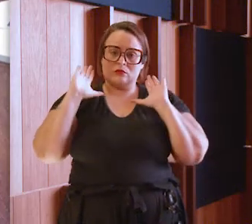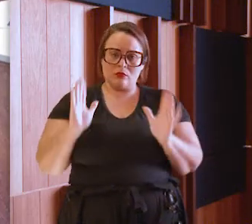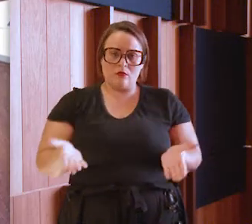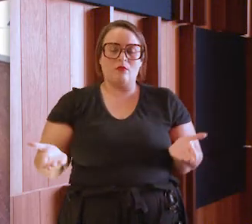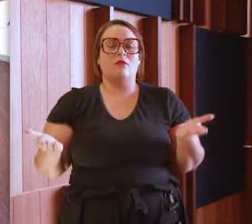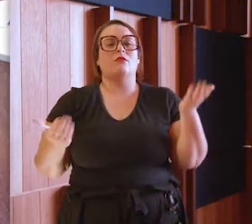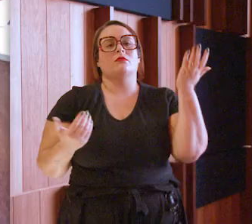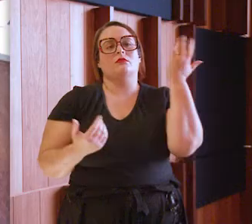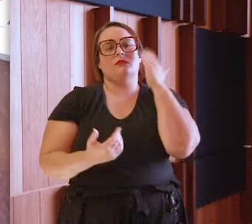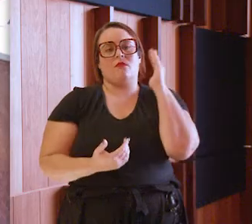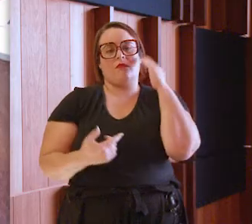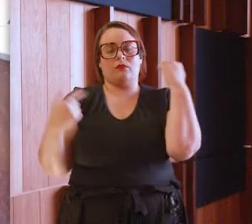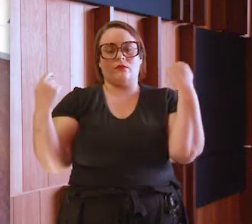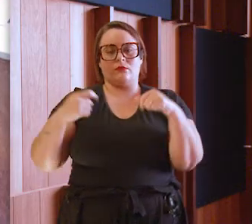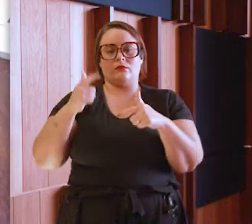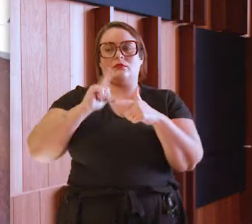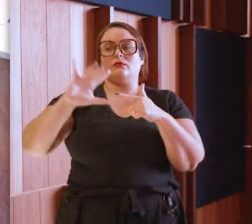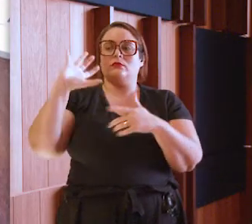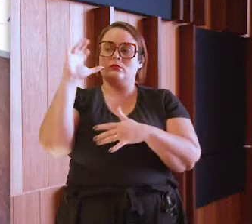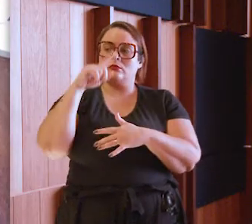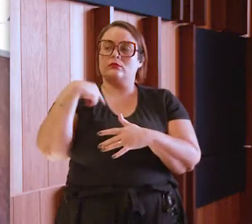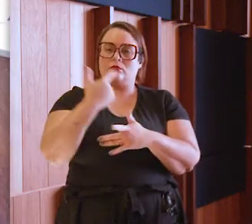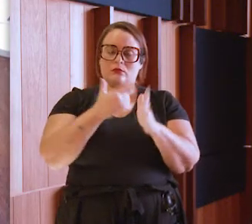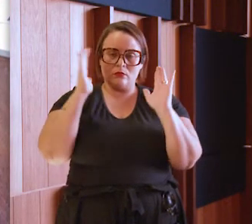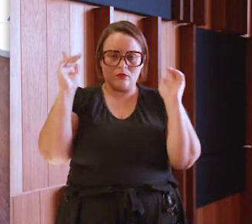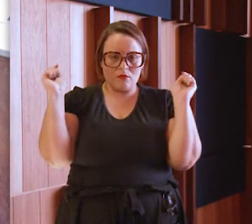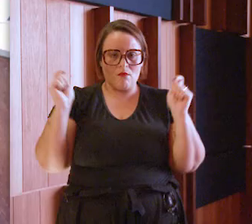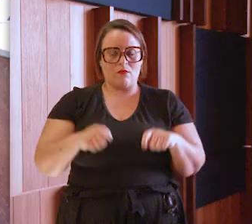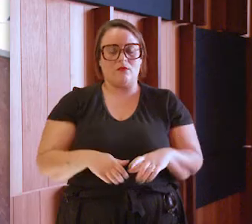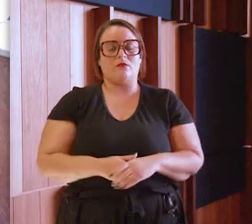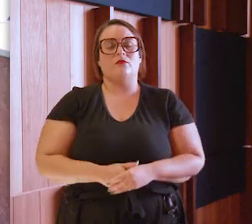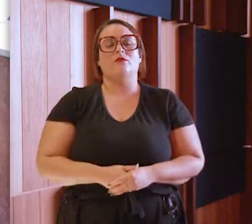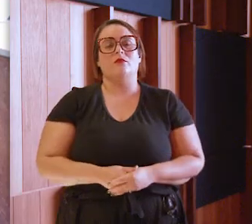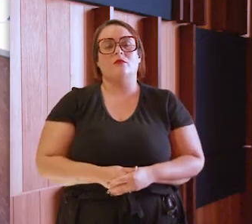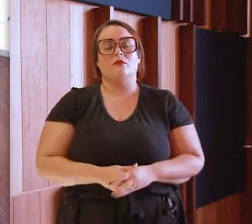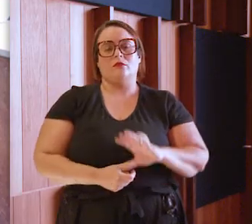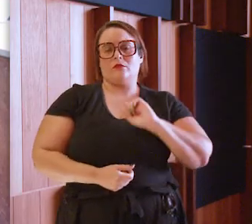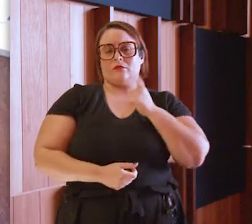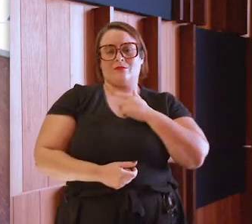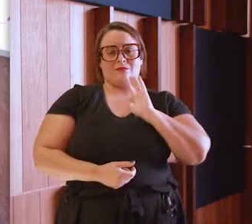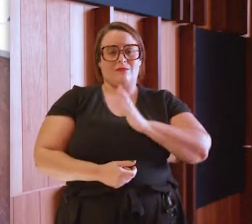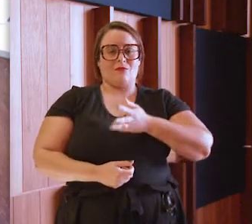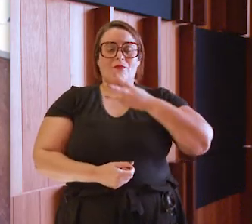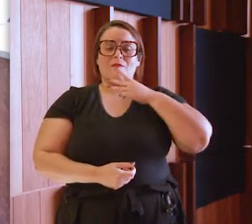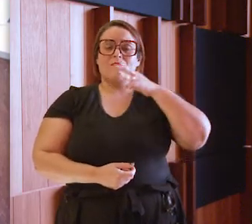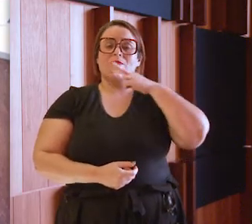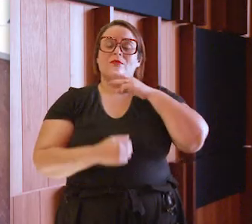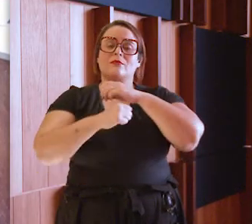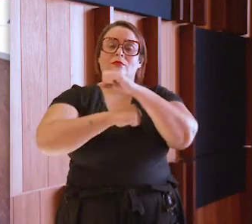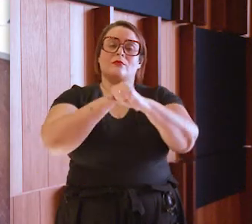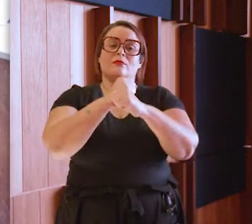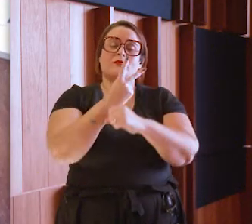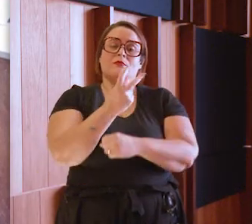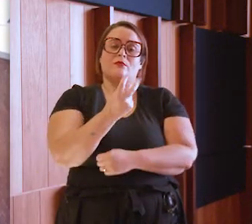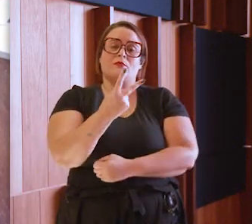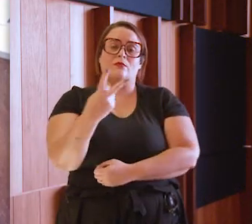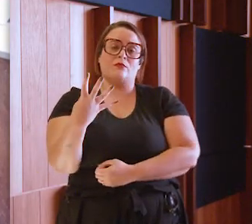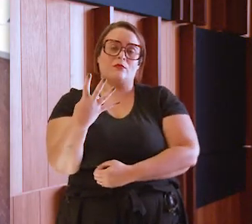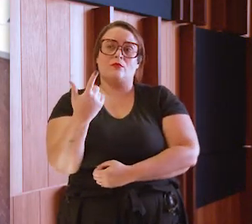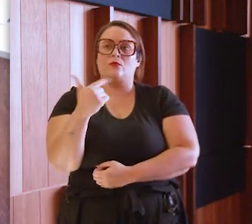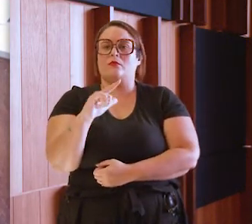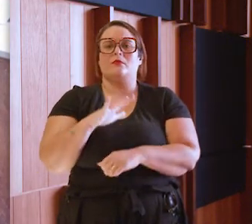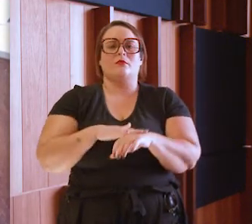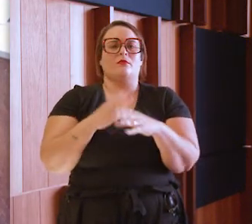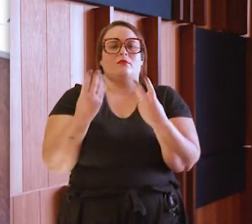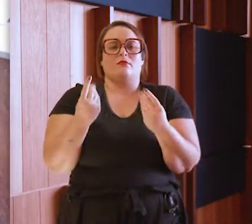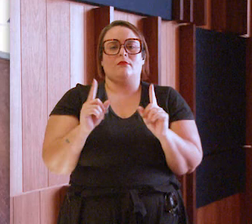because actually we're already almost in March of 2024, so there's not much time left. And it's all going to be about effective